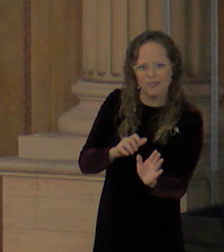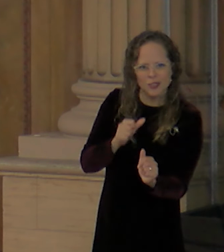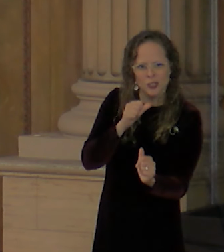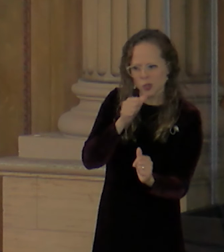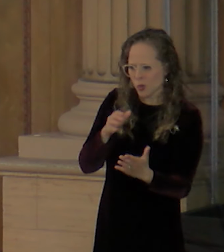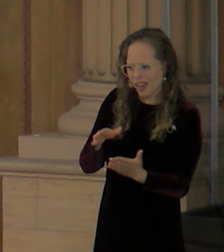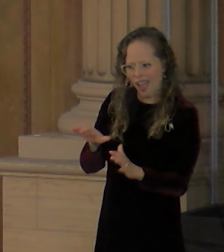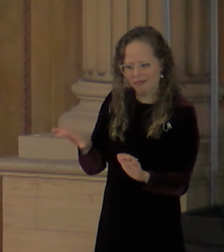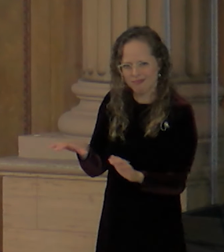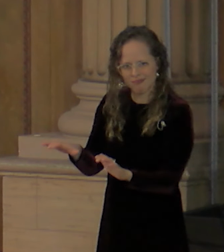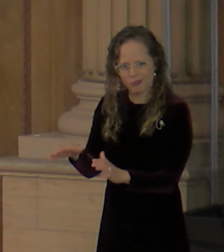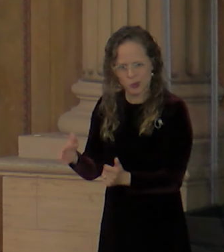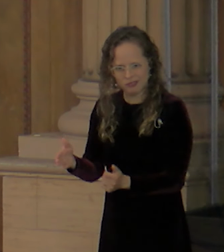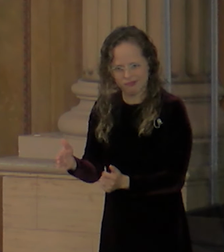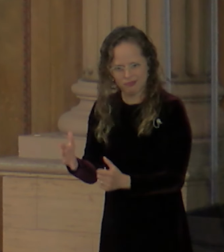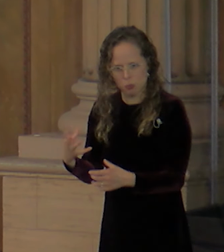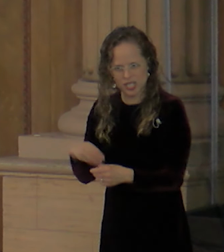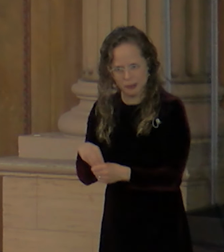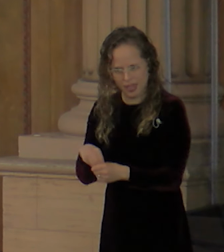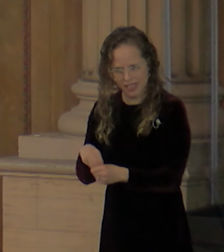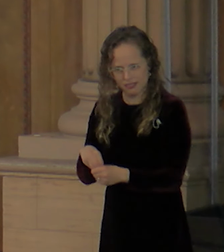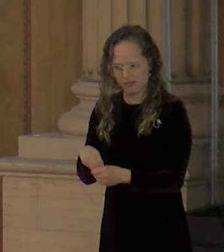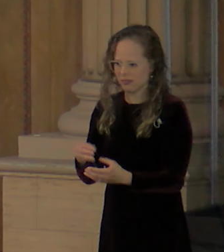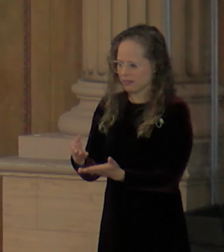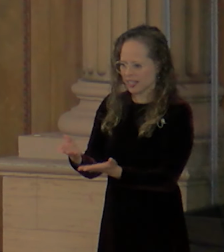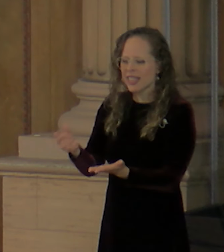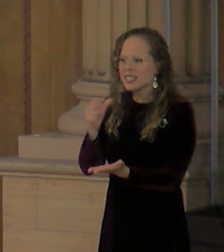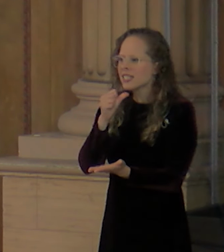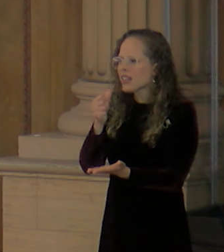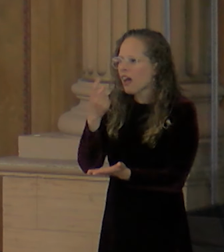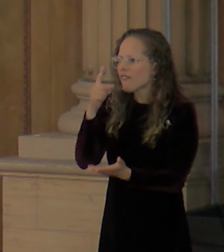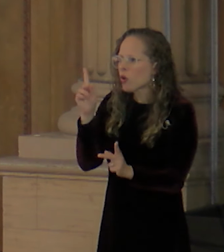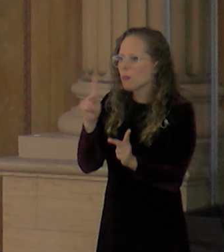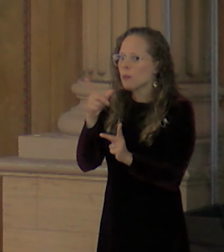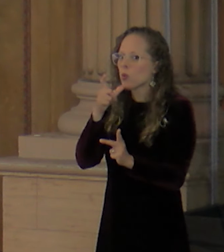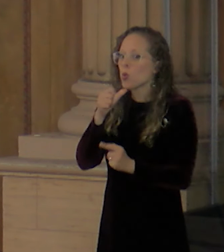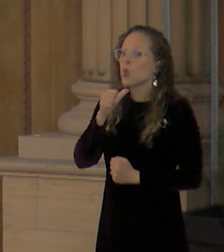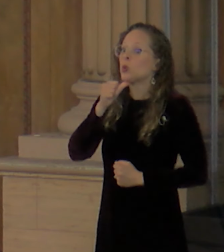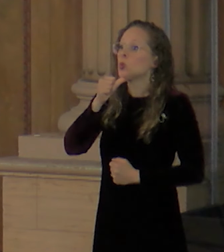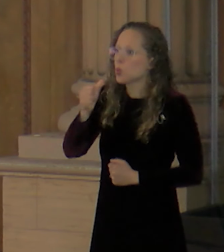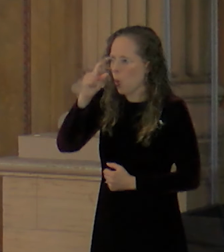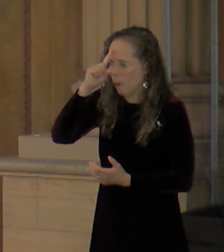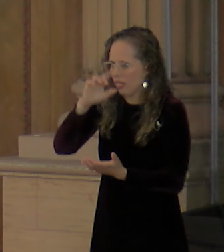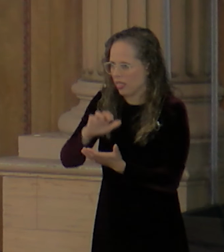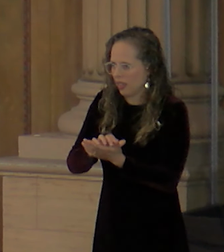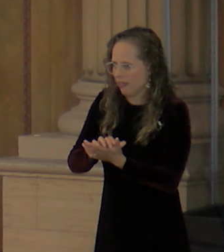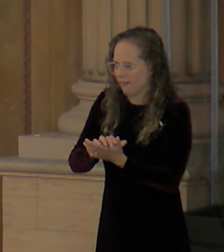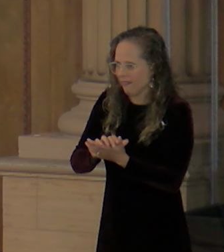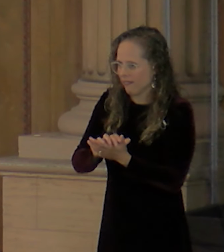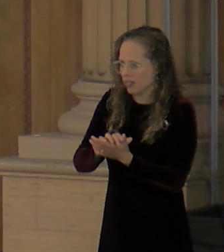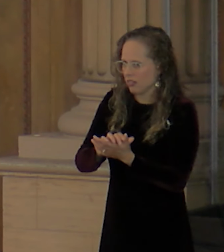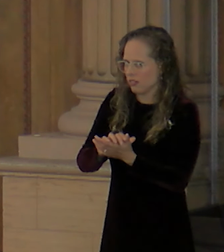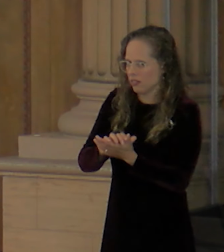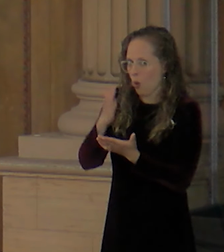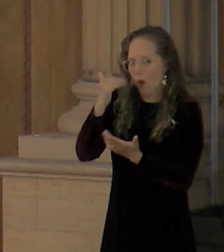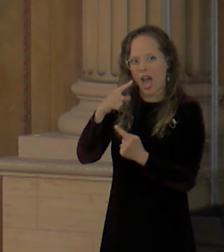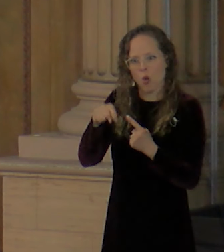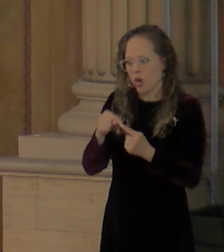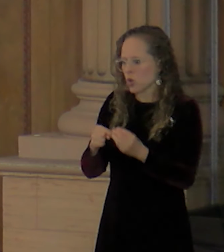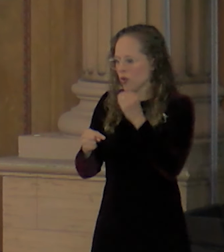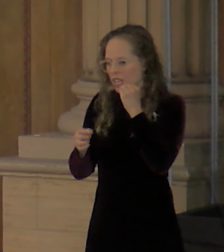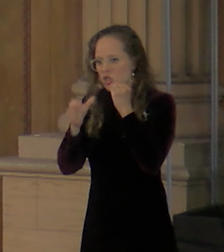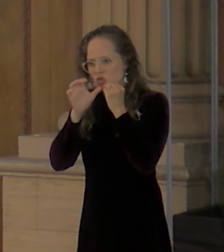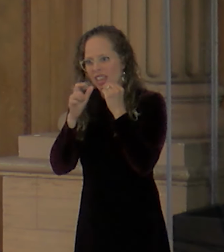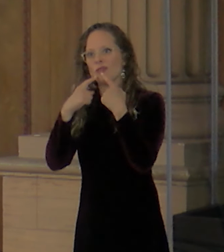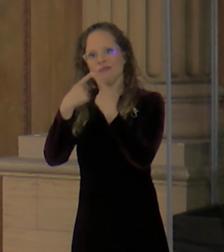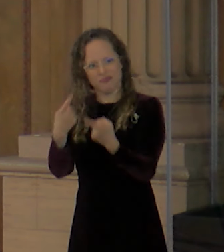your life and what's not true with your heart. The Lord's Supper is not for those who haven't yet believed, because in taking it, we're saying we believe. But we also want